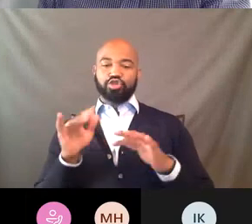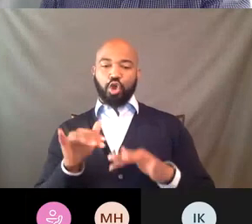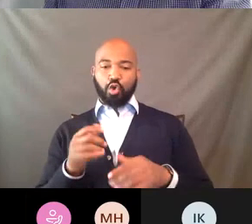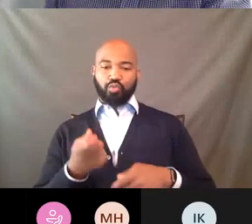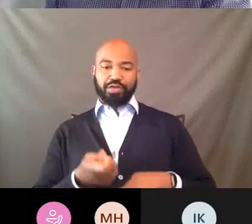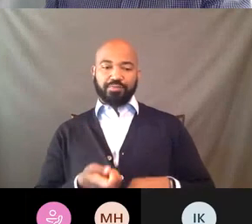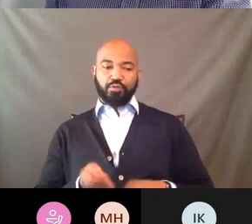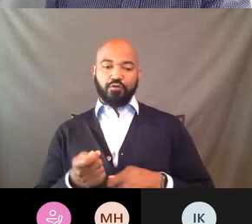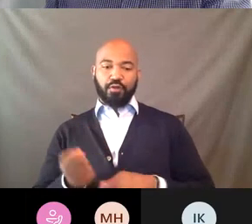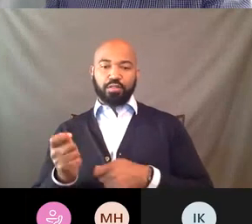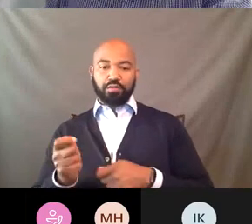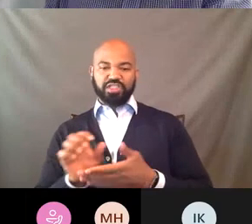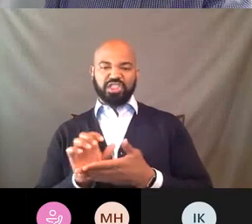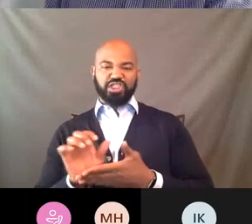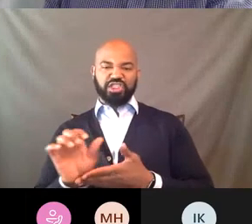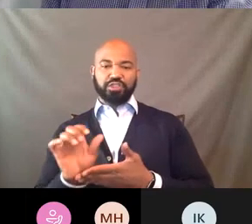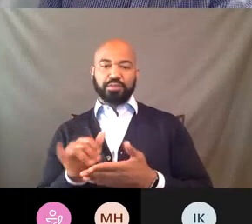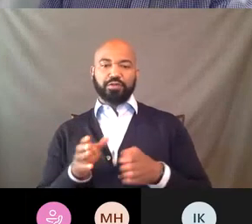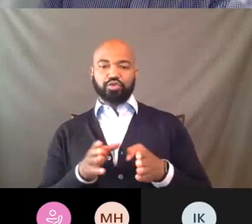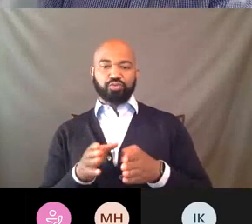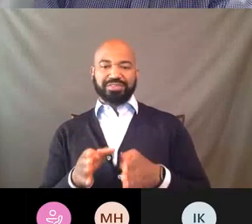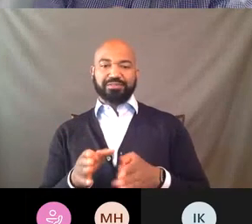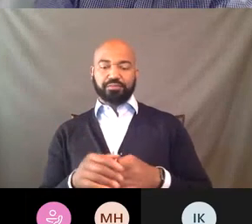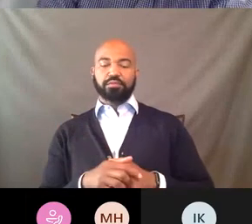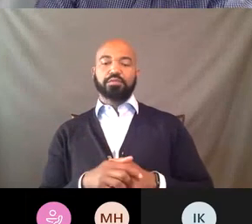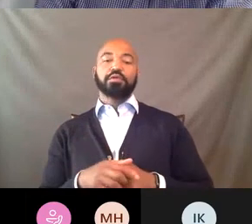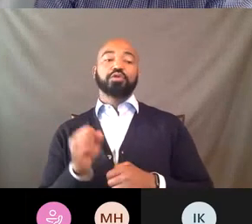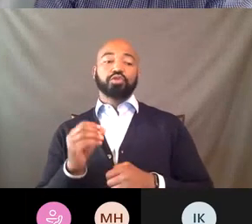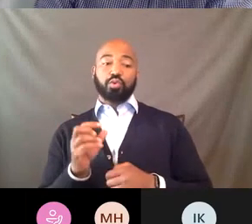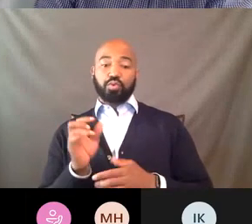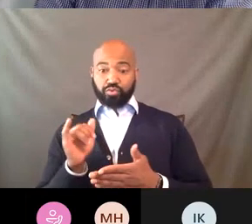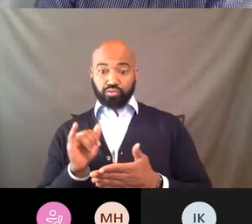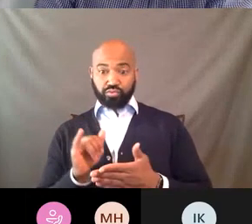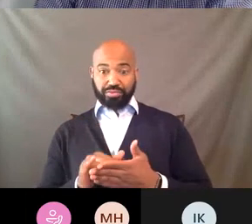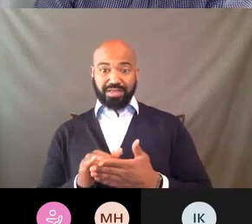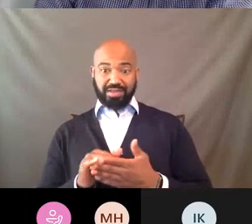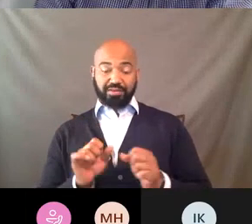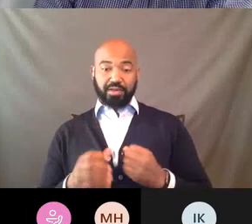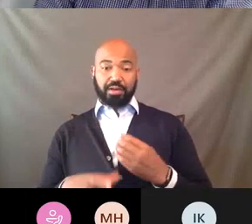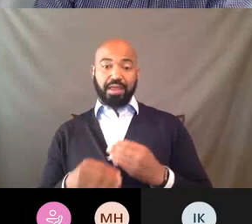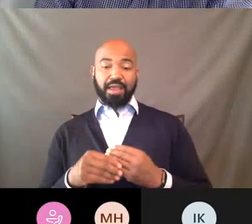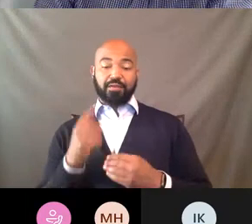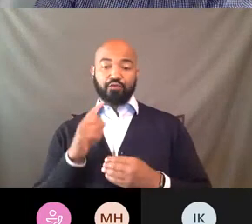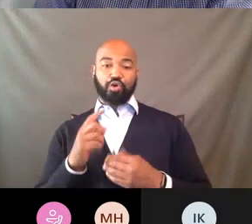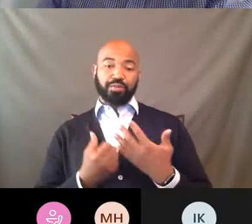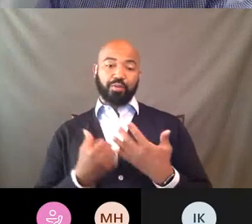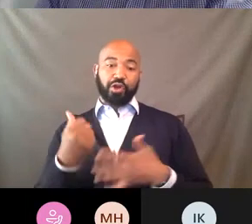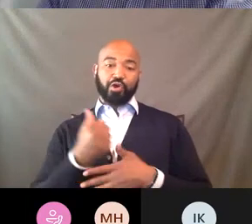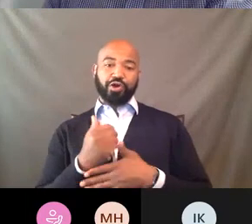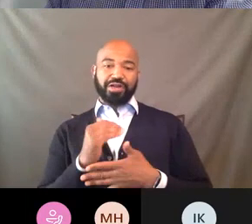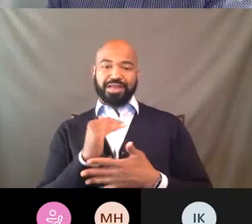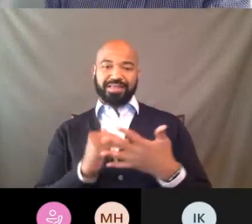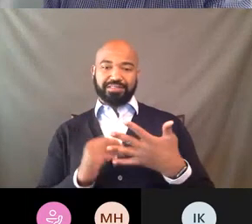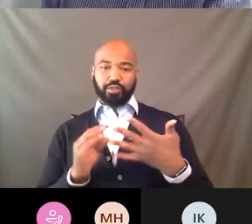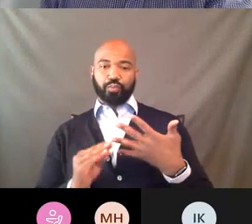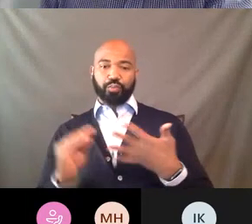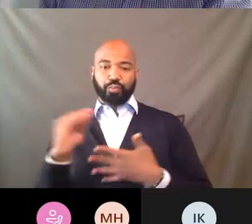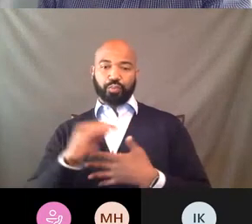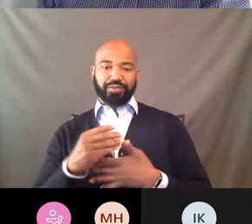challenge those that are within that group to possibly consider putting that on the top of their priority list, so that